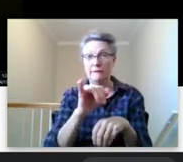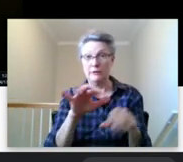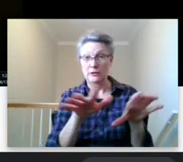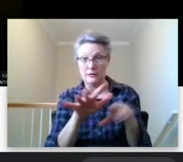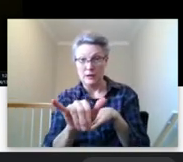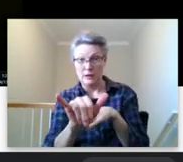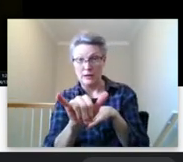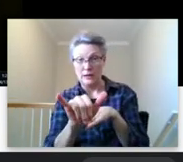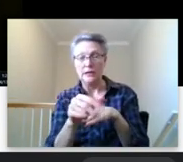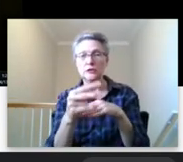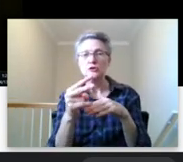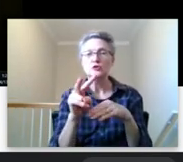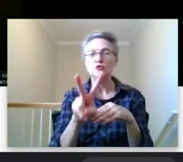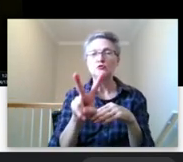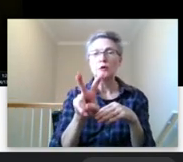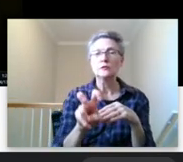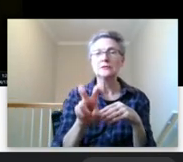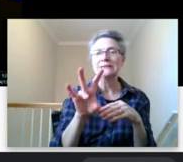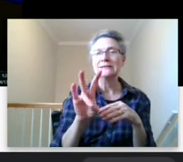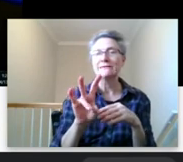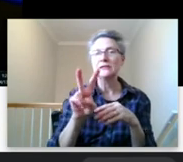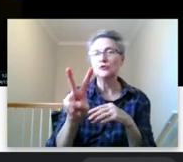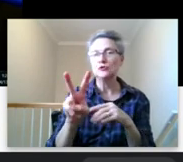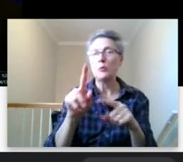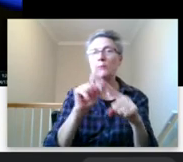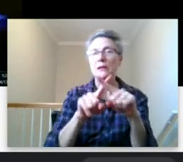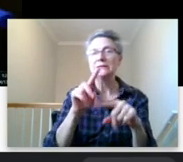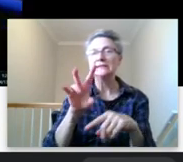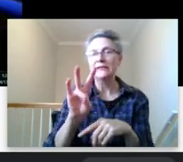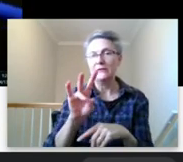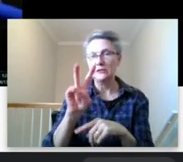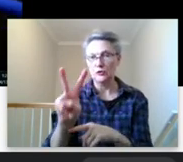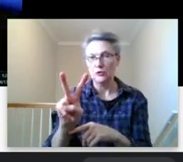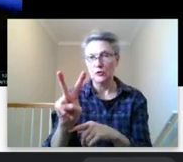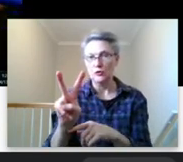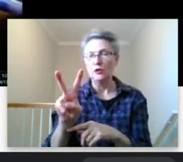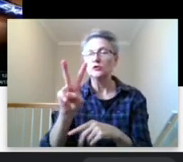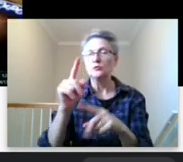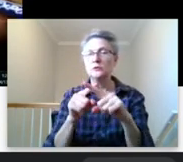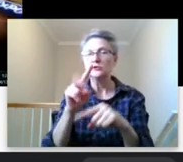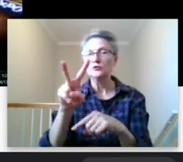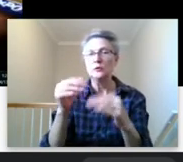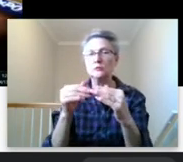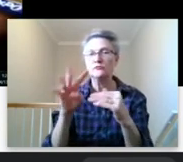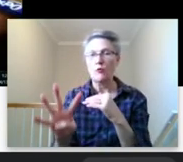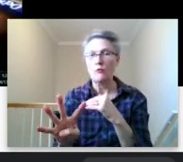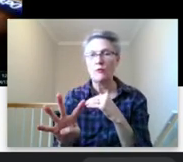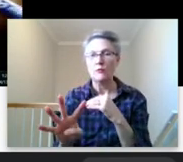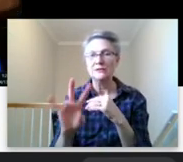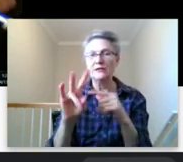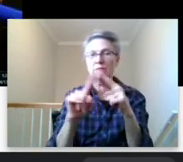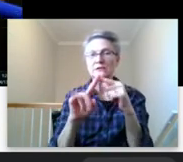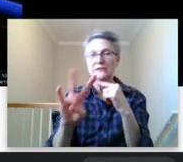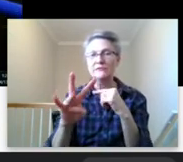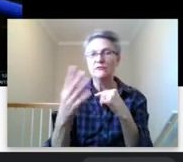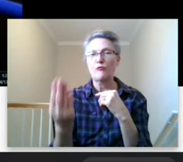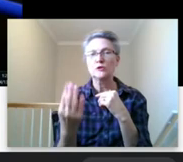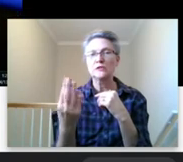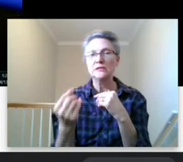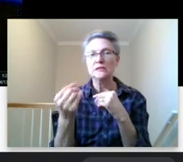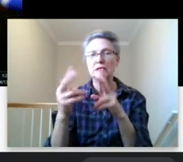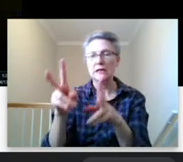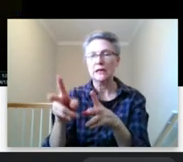get 272 plus 72. 2 plus 2 is 4. 7 plus 7 is